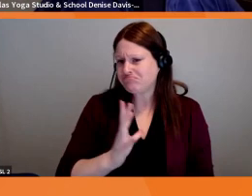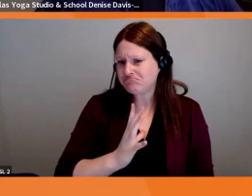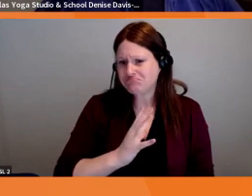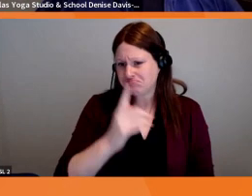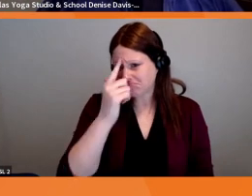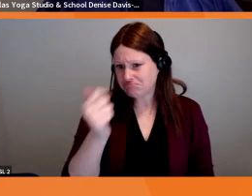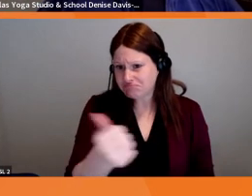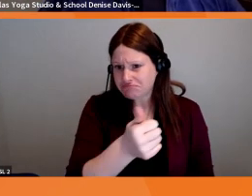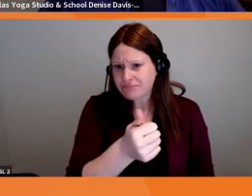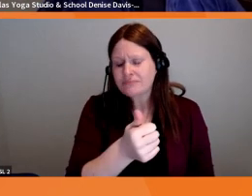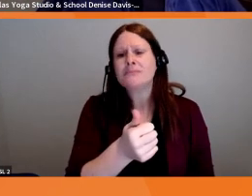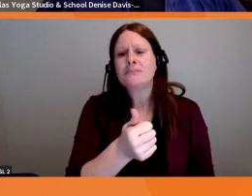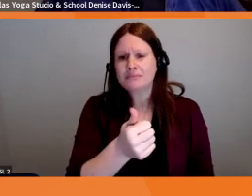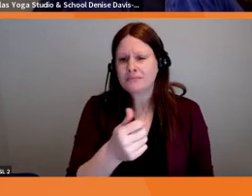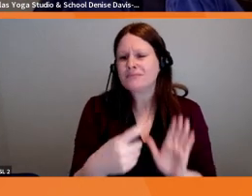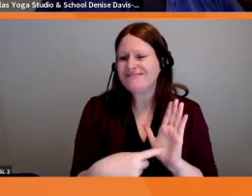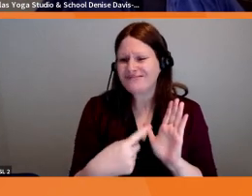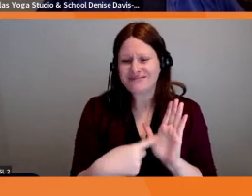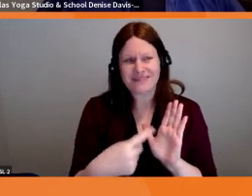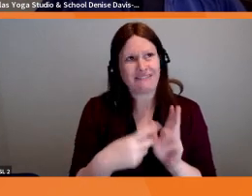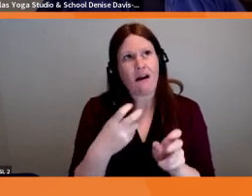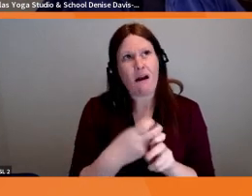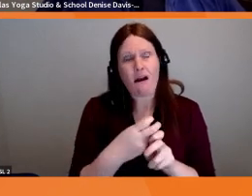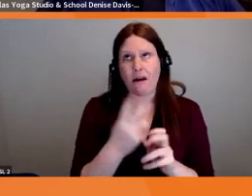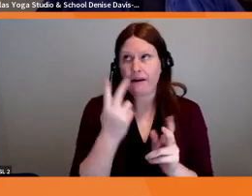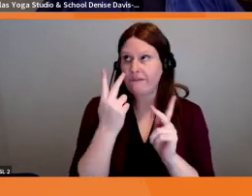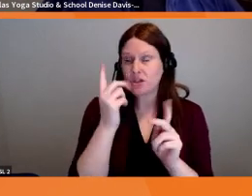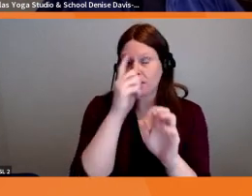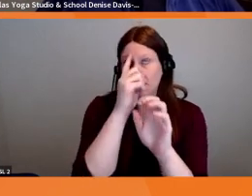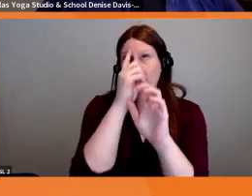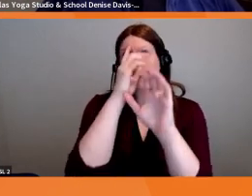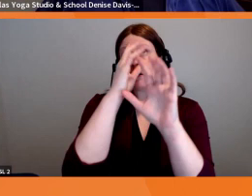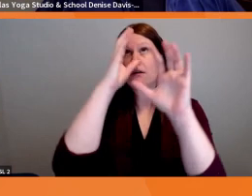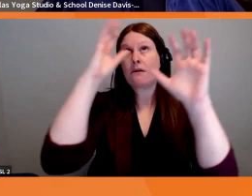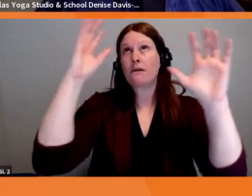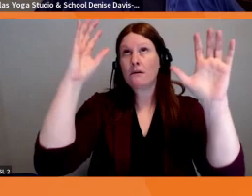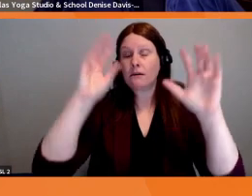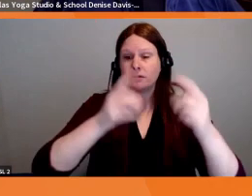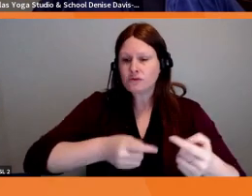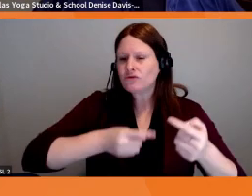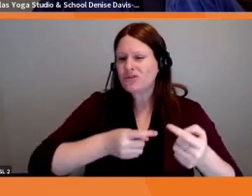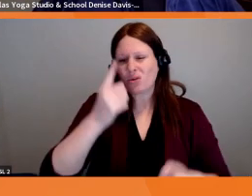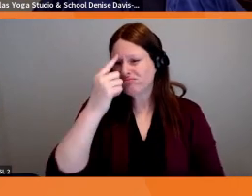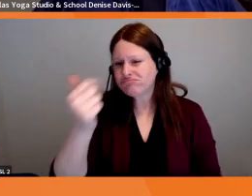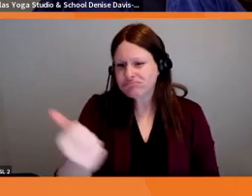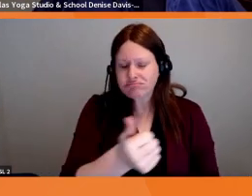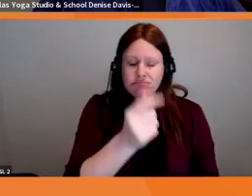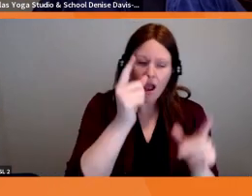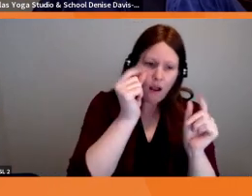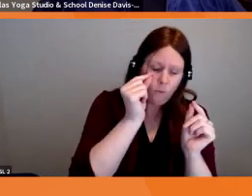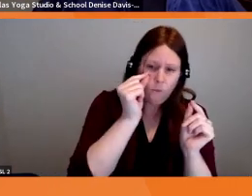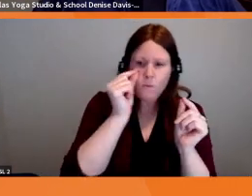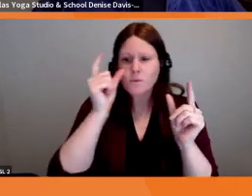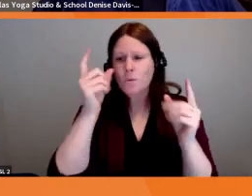Some of us have a hard time with visualization, right? So just closing your eyes or leaving them open. And let's begin to